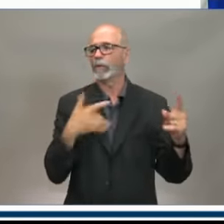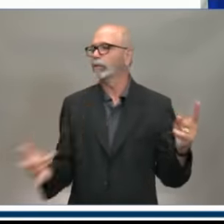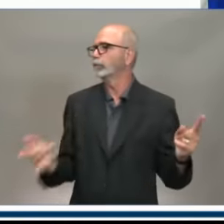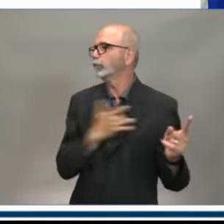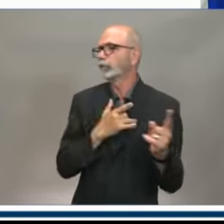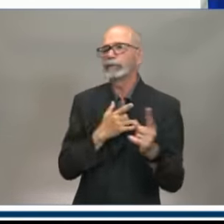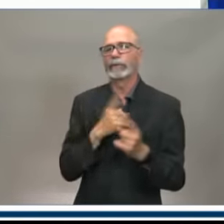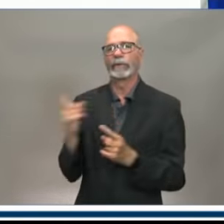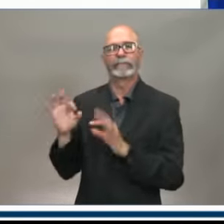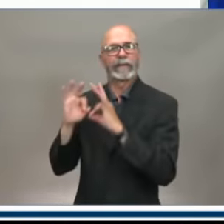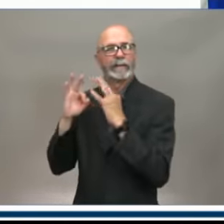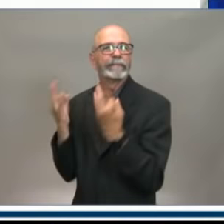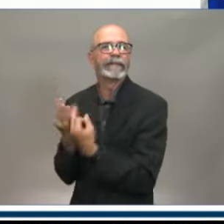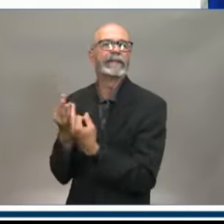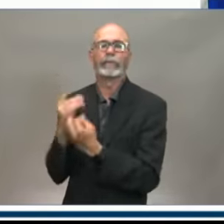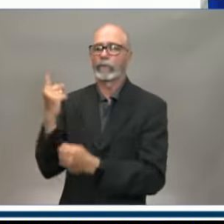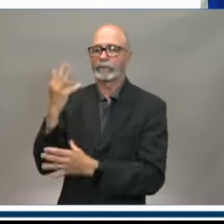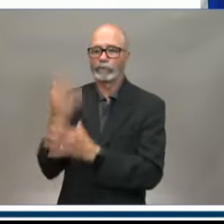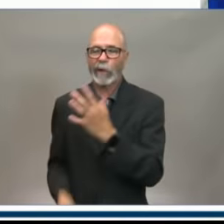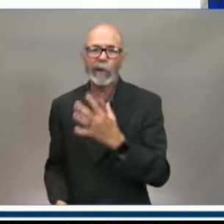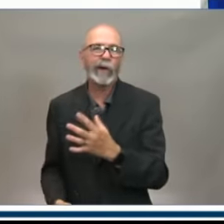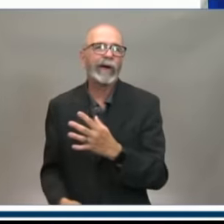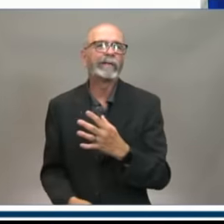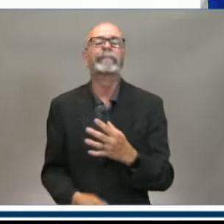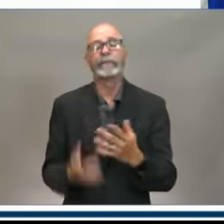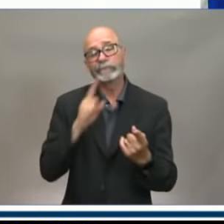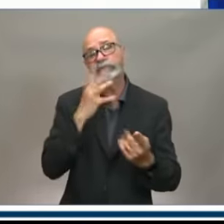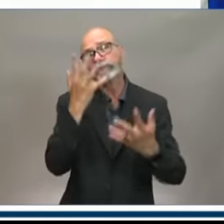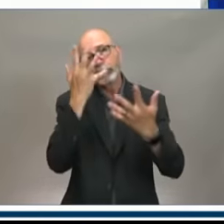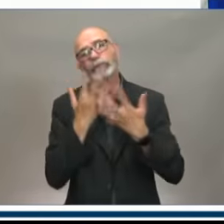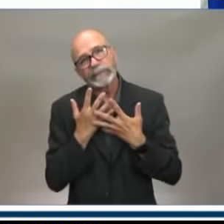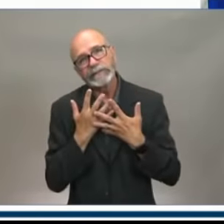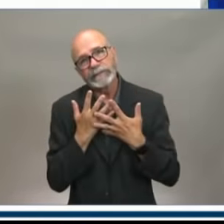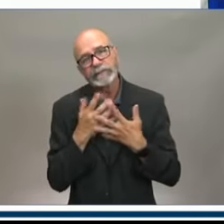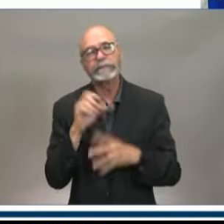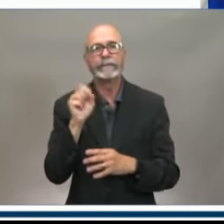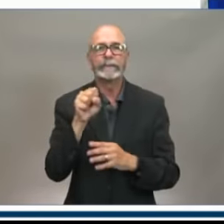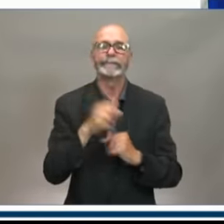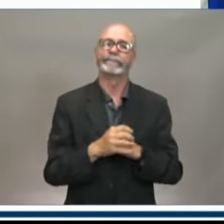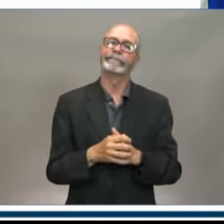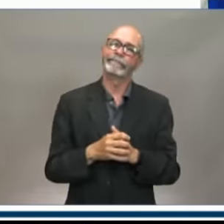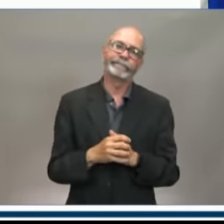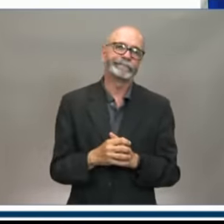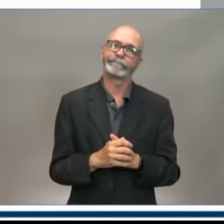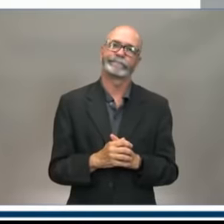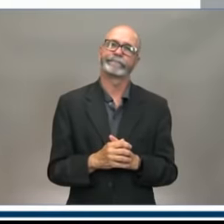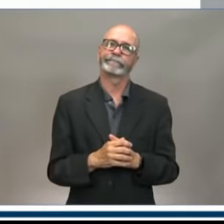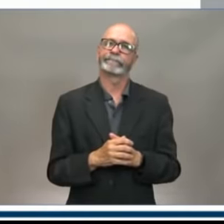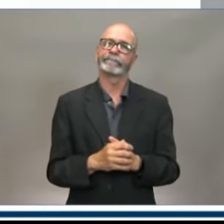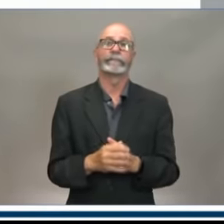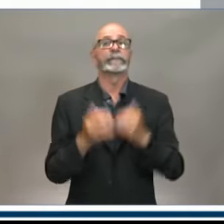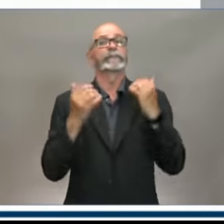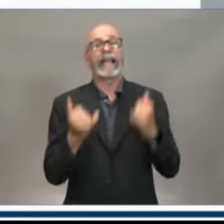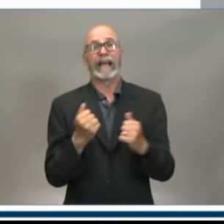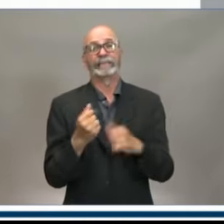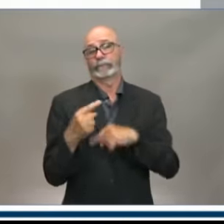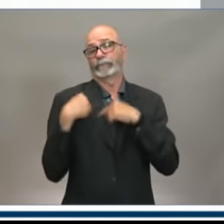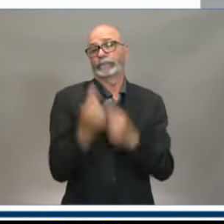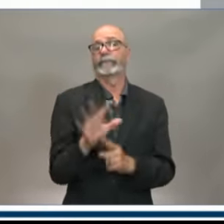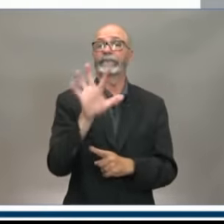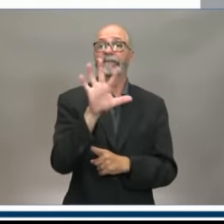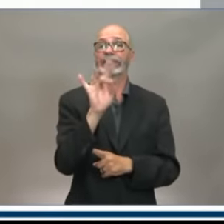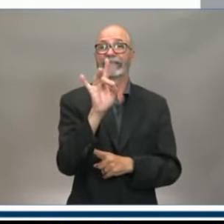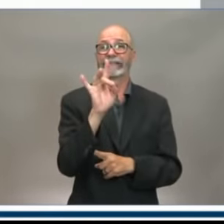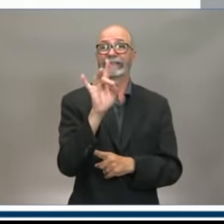the latest person to unfortunately pass away at Northwood. We now have 58 Nova Scotians who have died